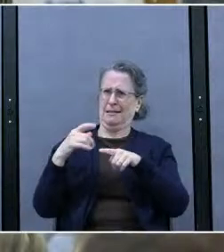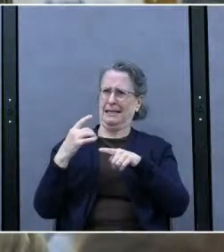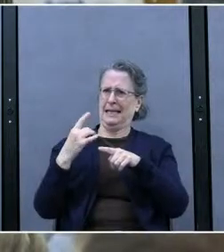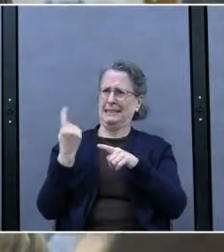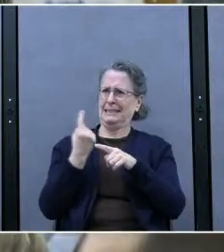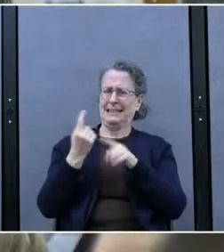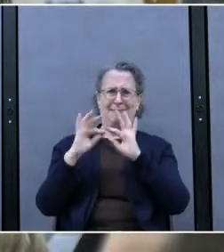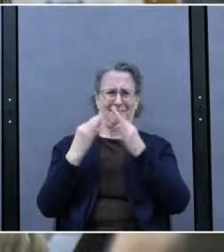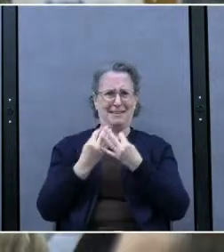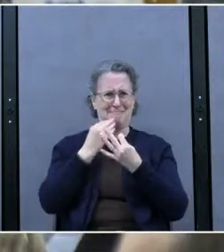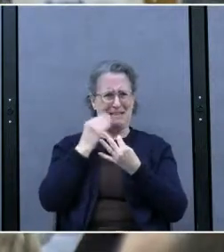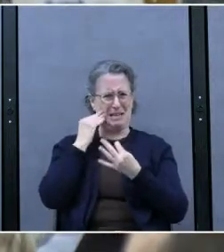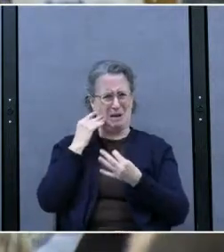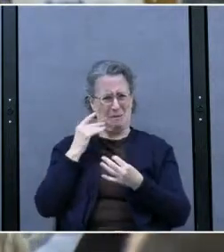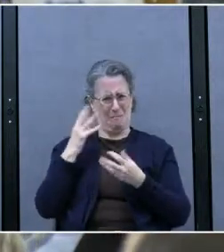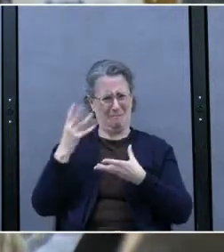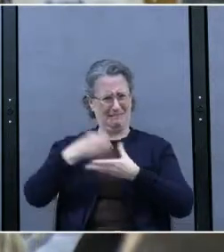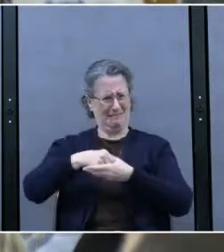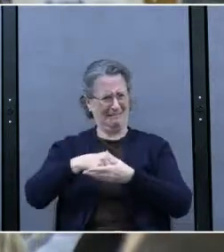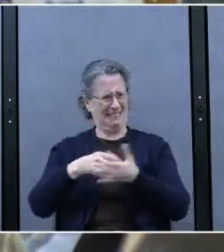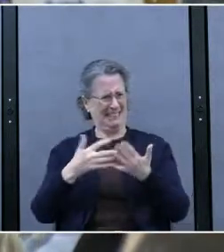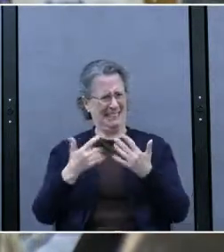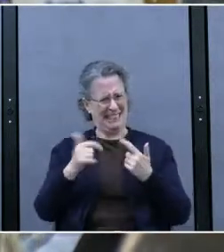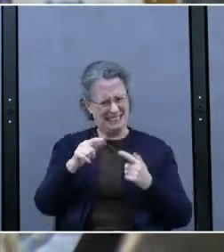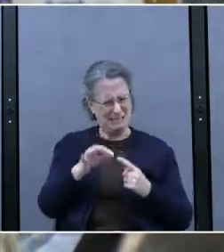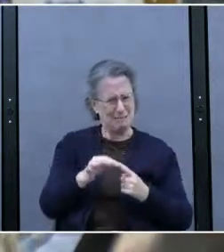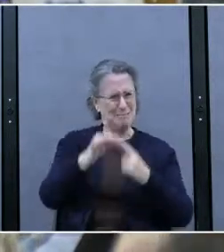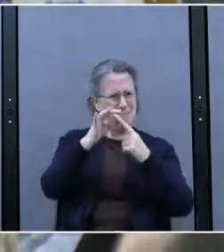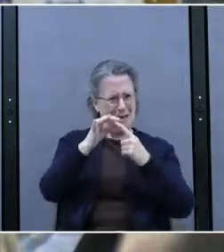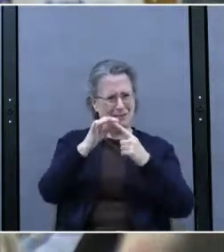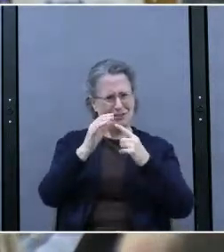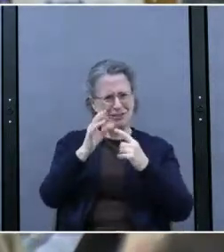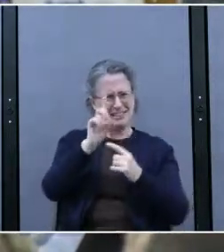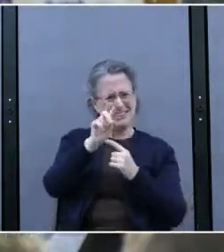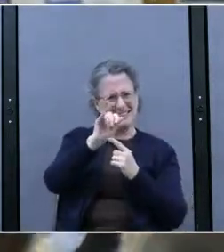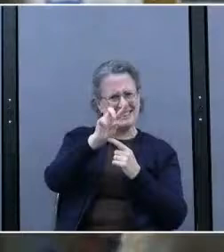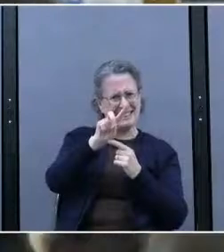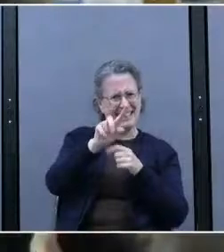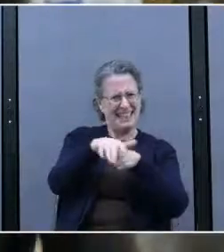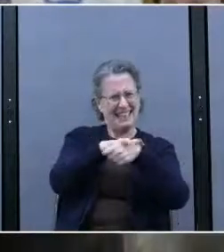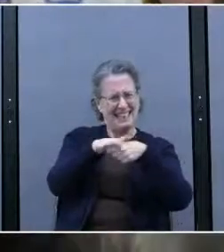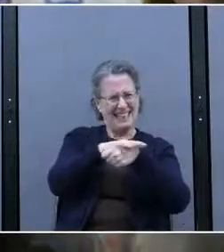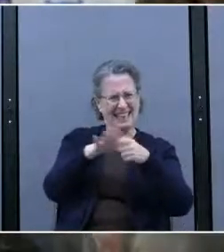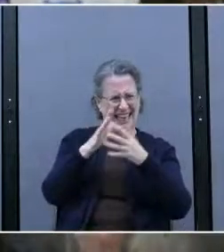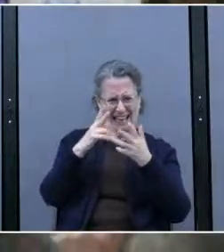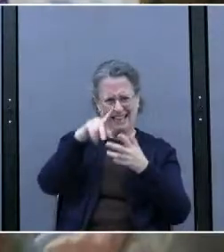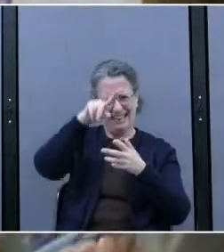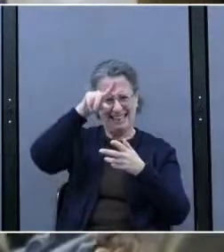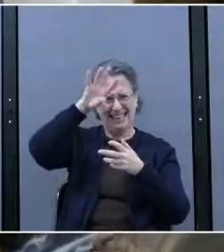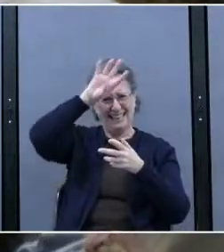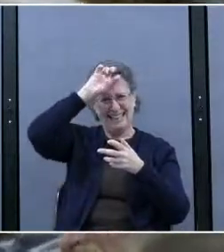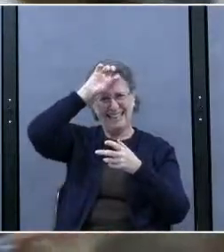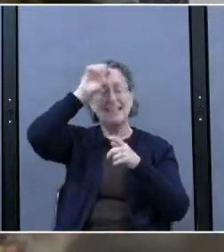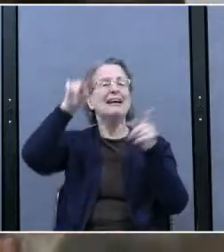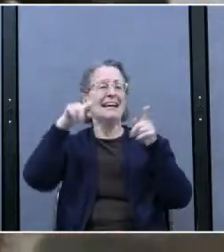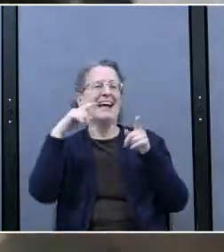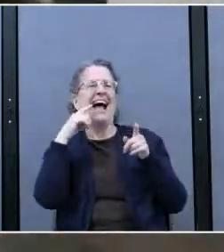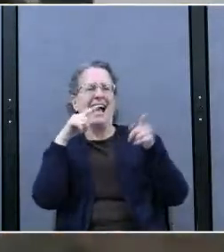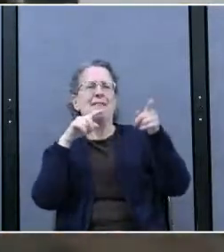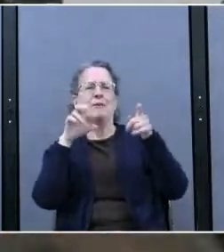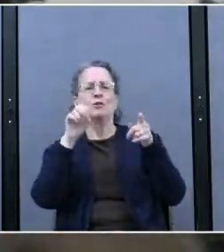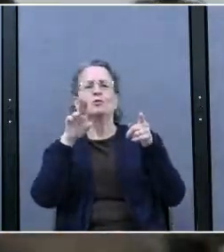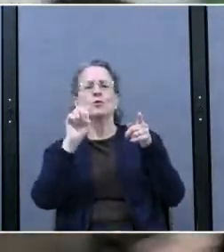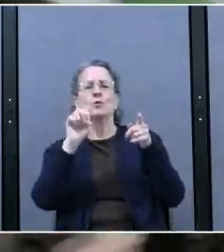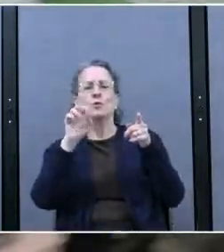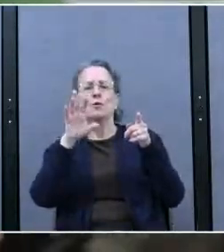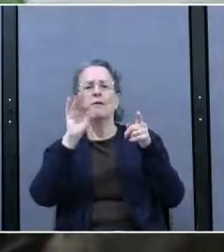special in the special downtown improvement district. Great. I'm looking at Sue Fillion, our planning director, and thinking that she might have